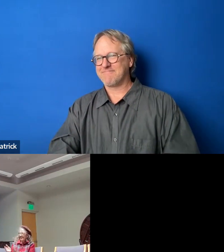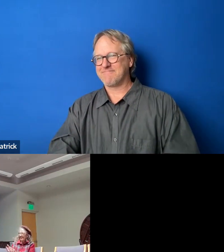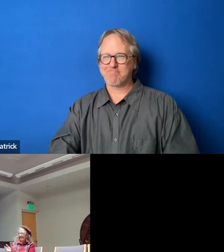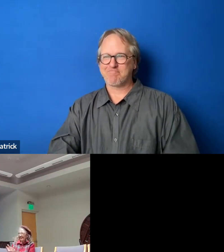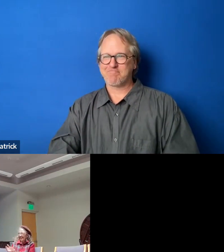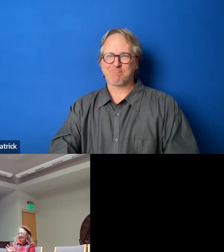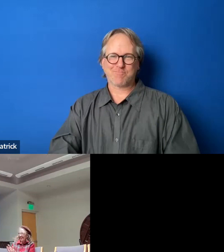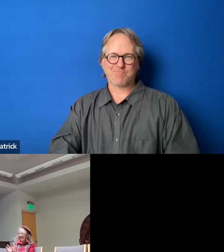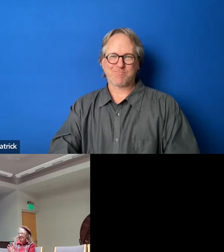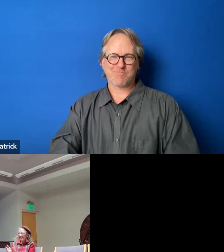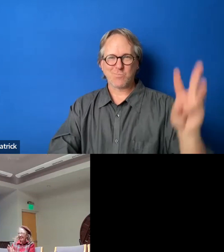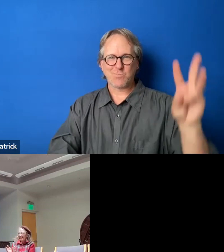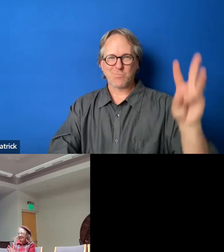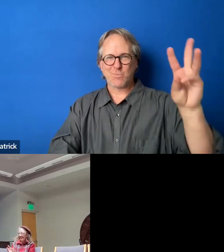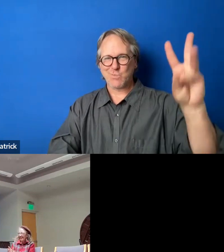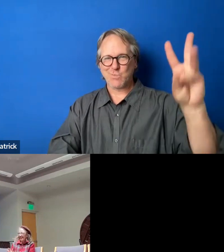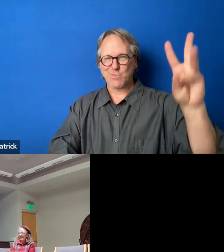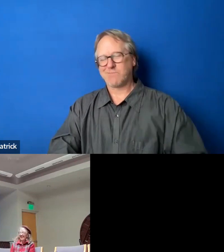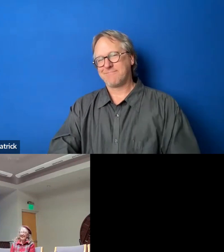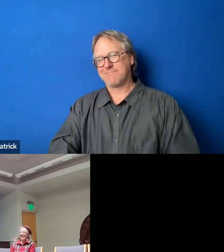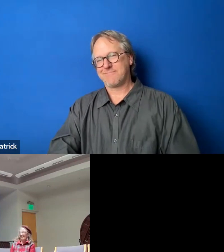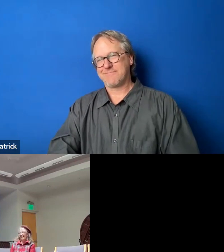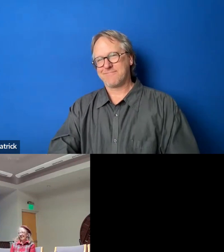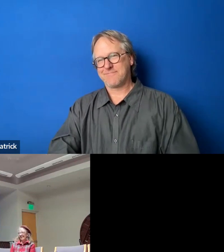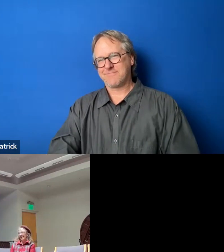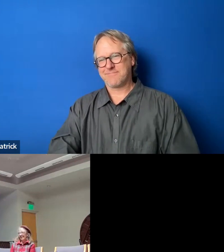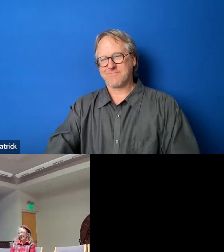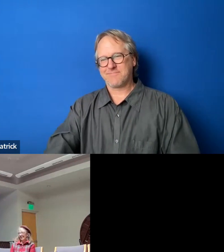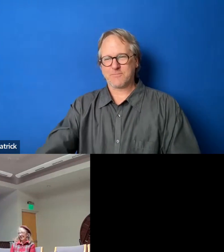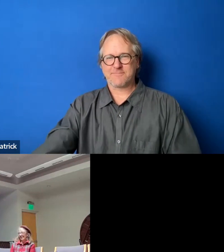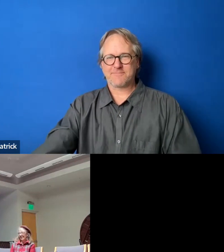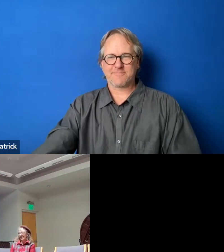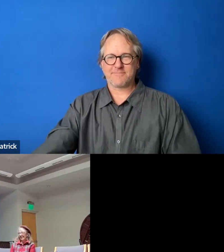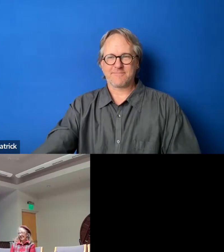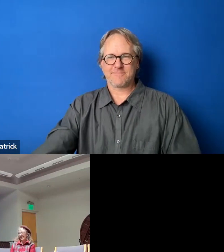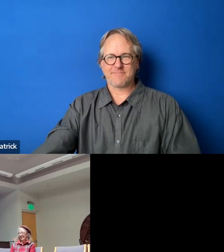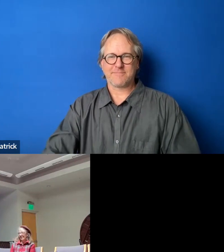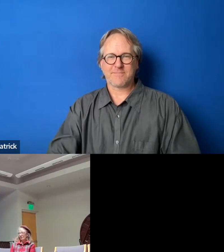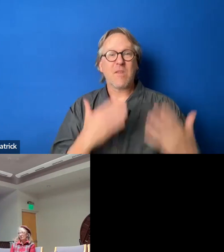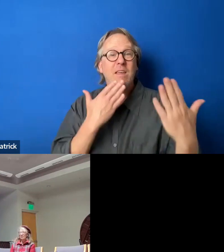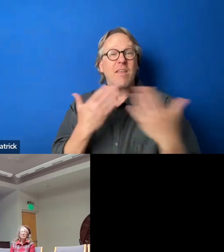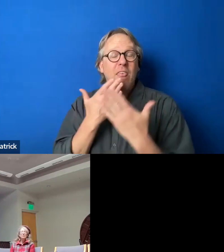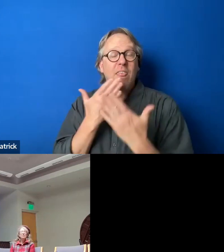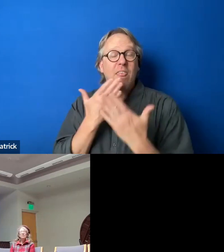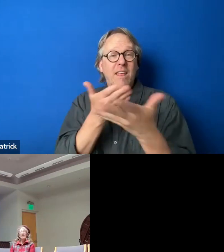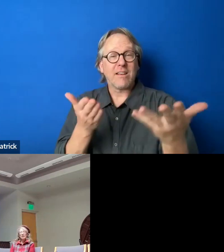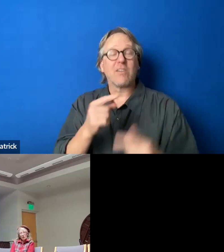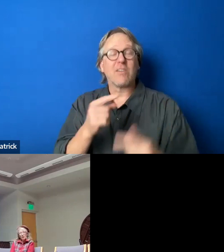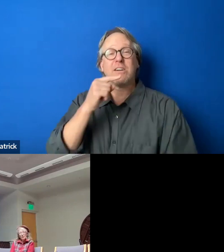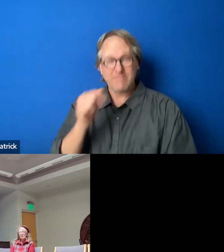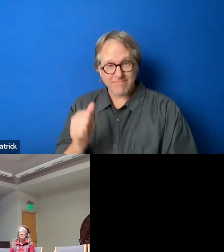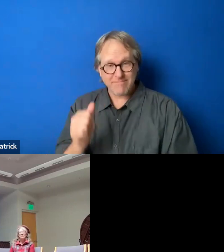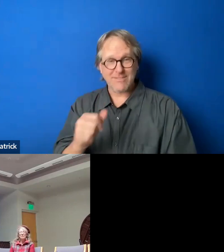Wow, great, thanks for that. Achoo. Thanks, everyone. Achoo. Achoo.